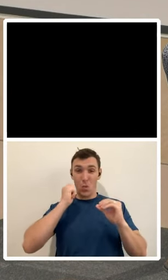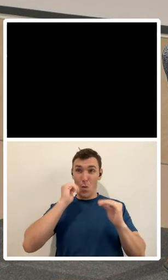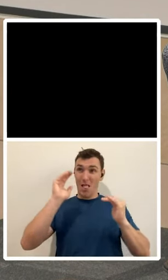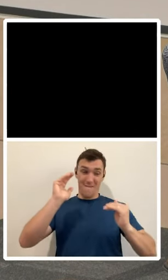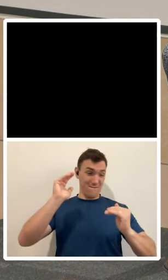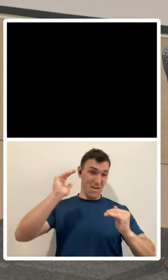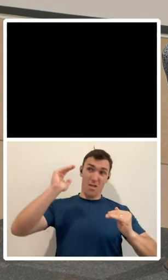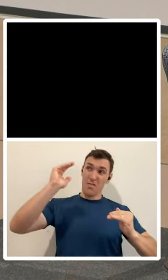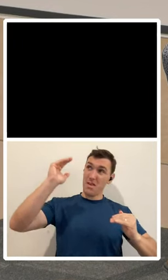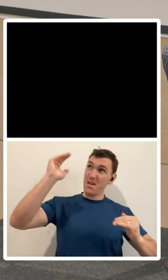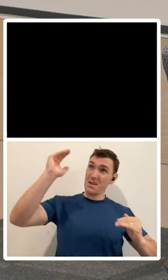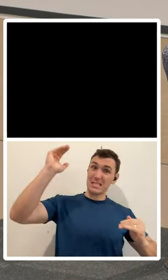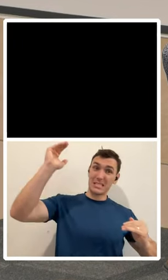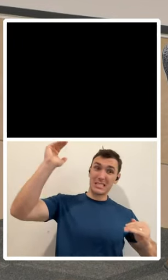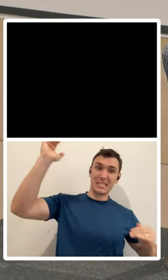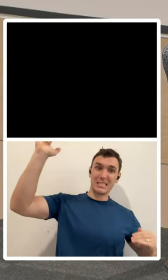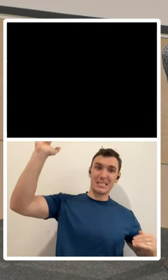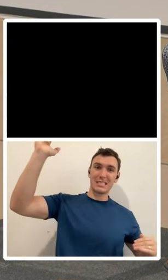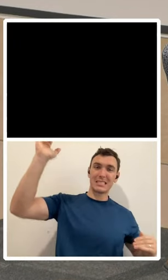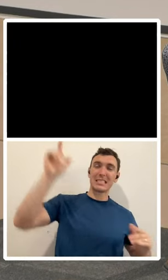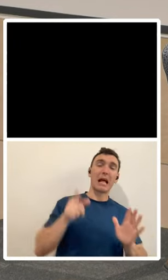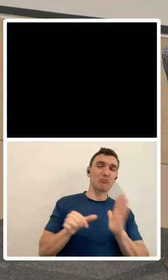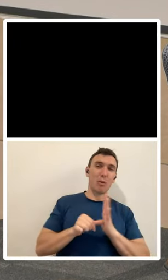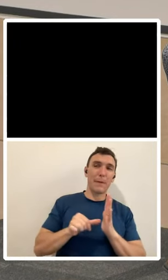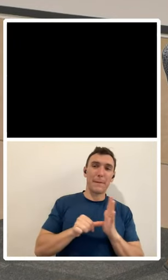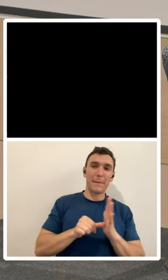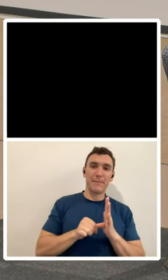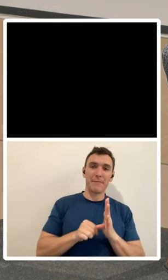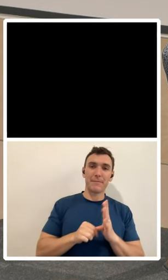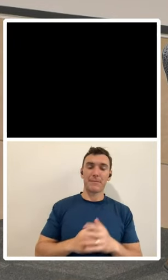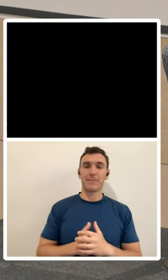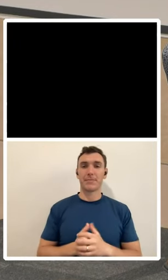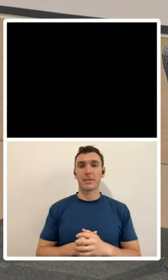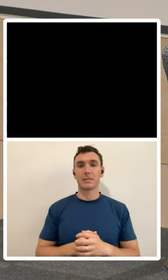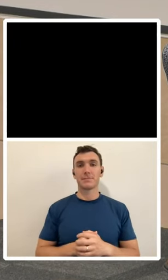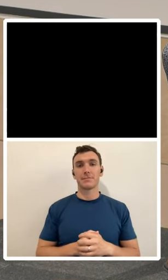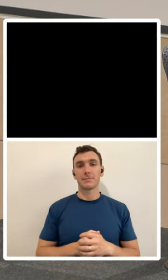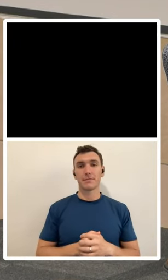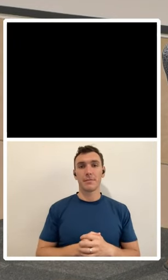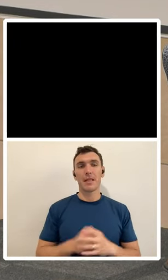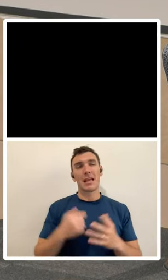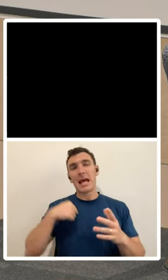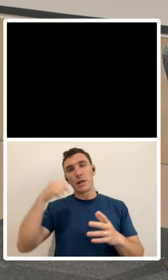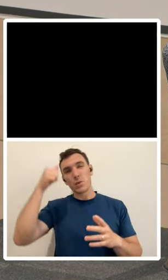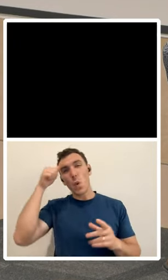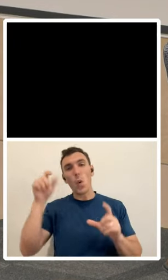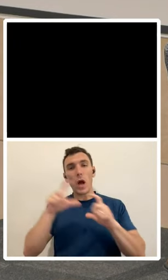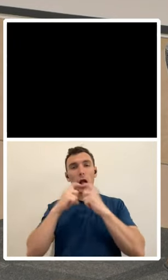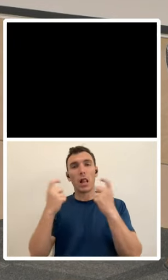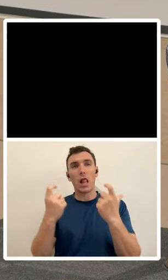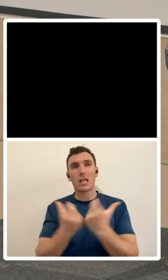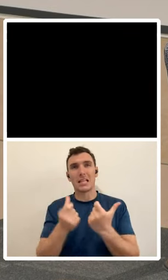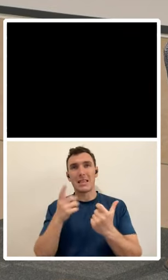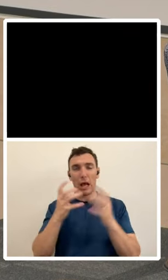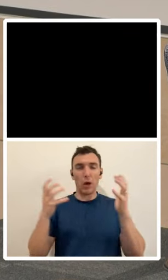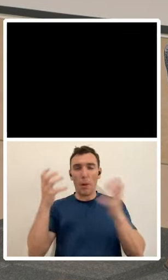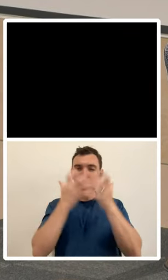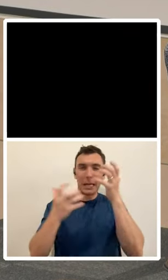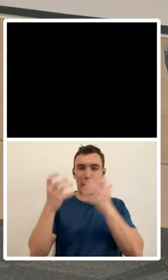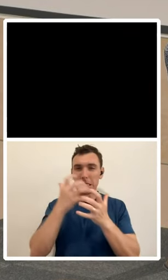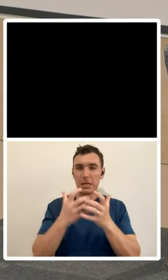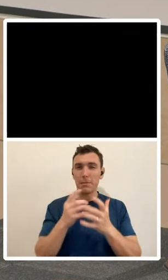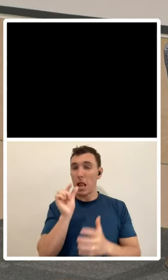that don't. And that is, I know class is complex, it's not as simple as that, but that kind of runs along a little bit of a class line. And you can